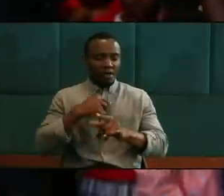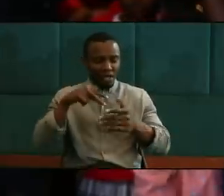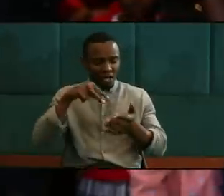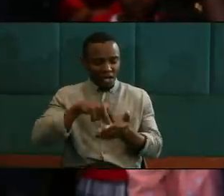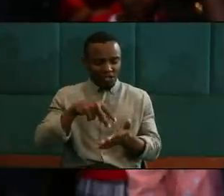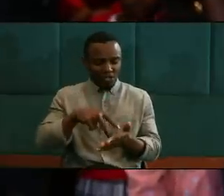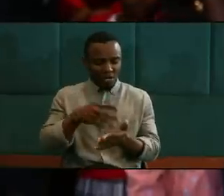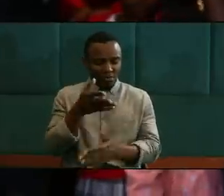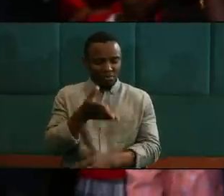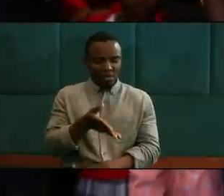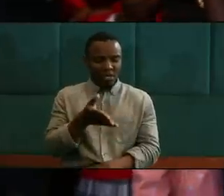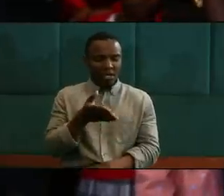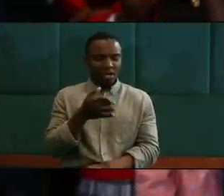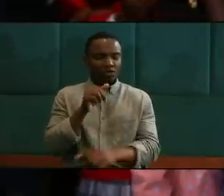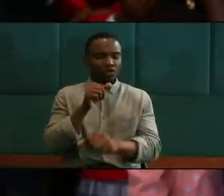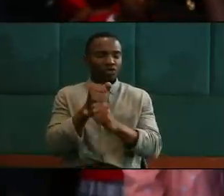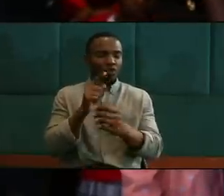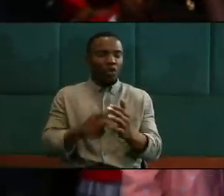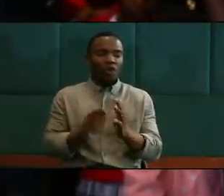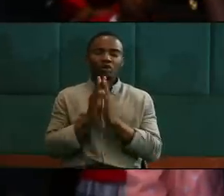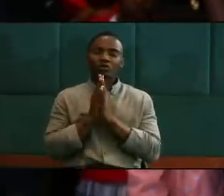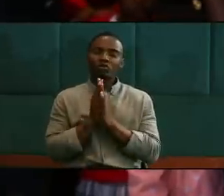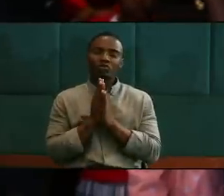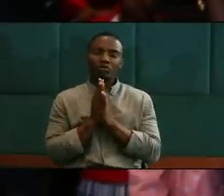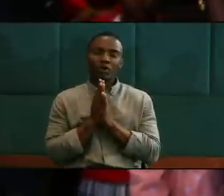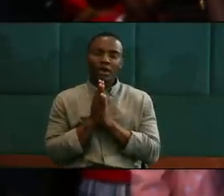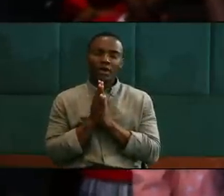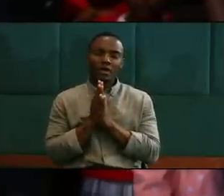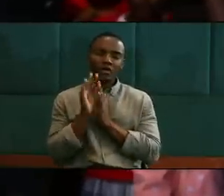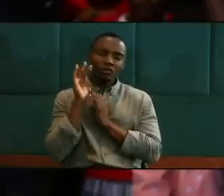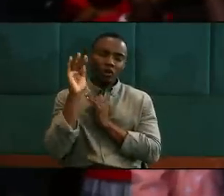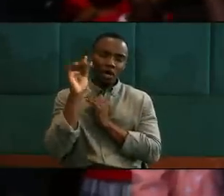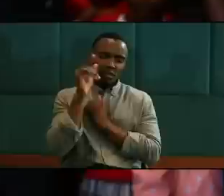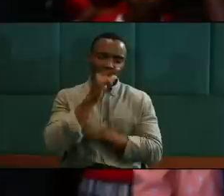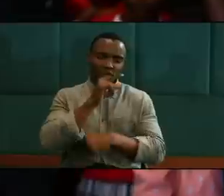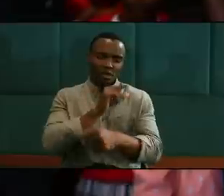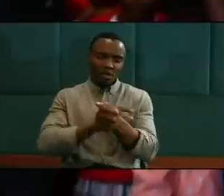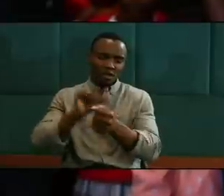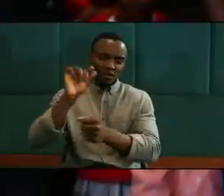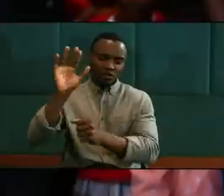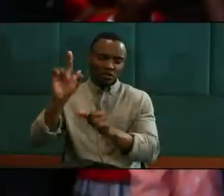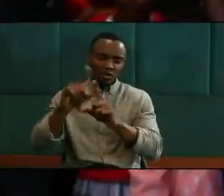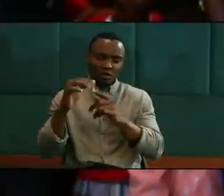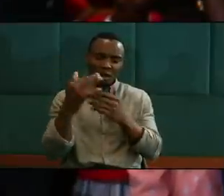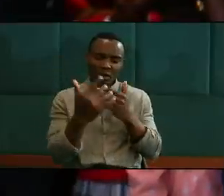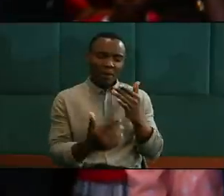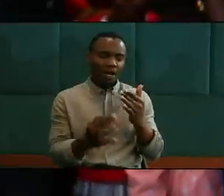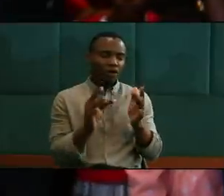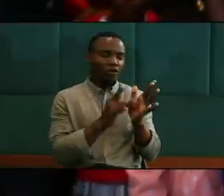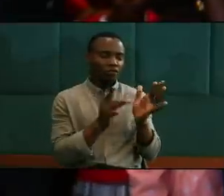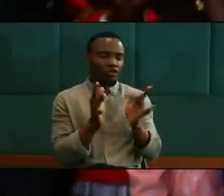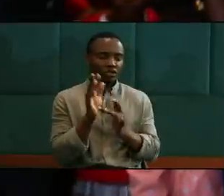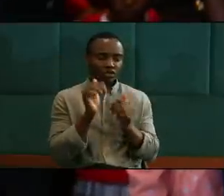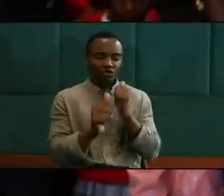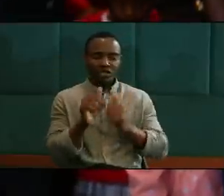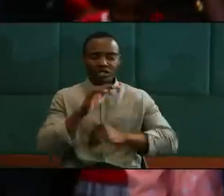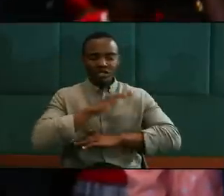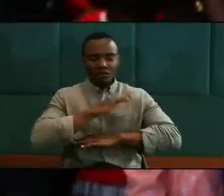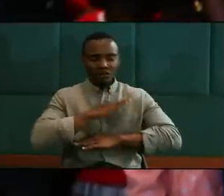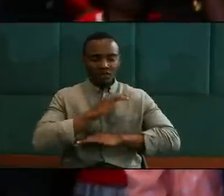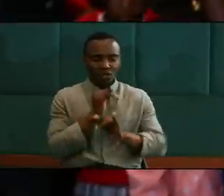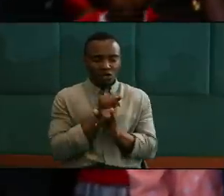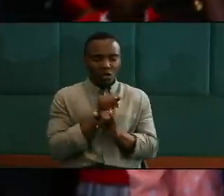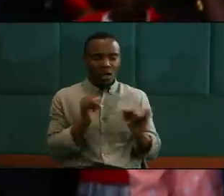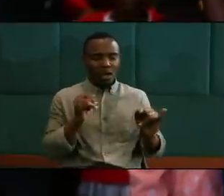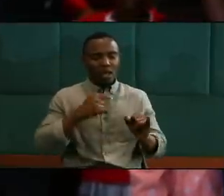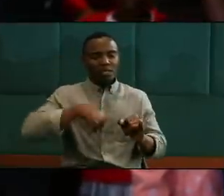gap this moment to plead with your grace. That blood of Jesus that is sufficient to cleanse